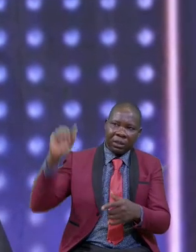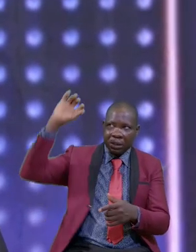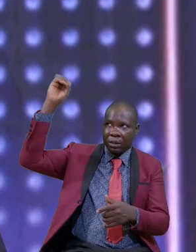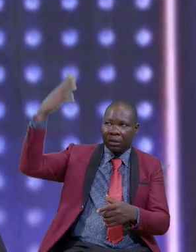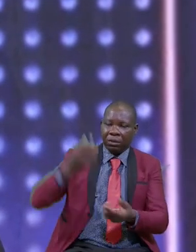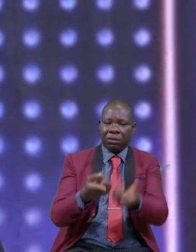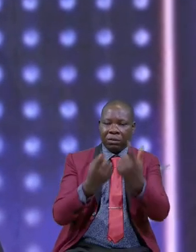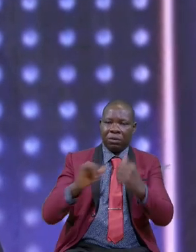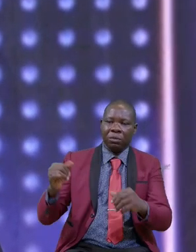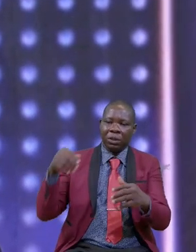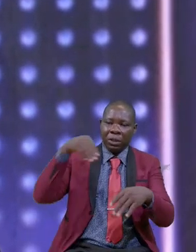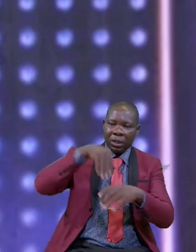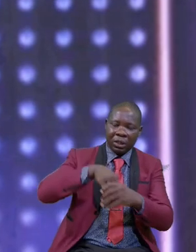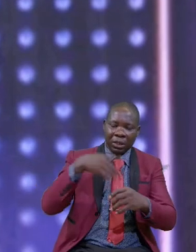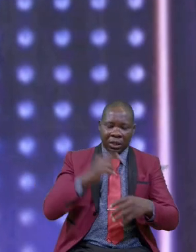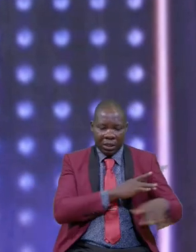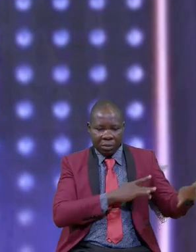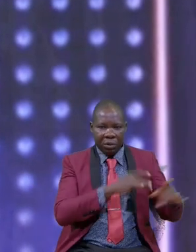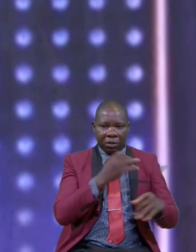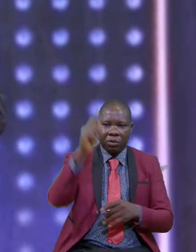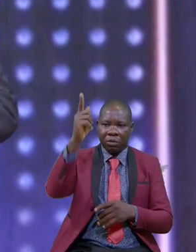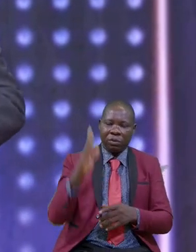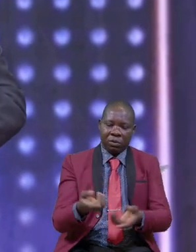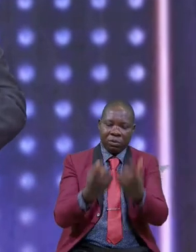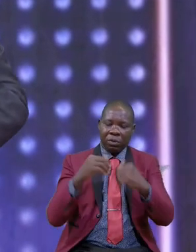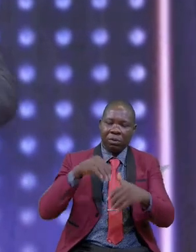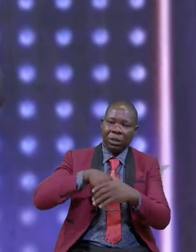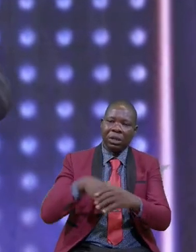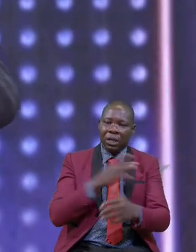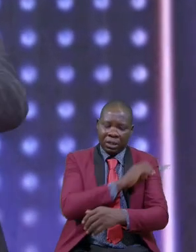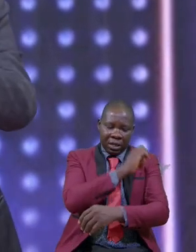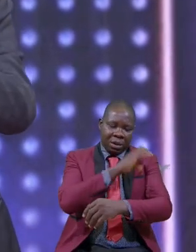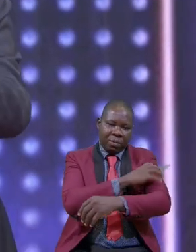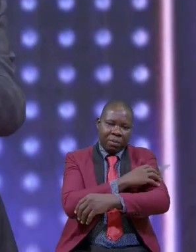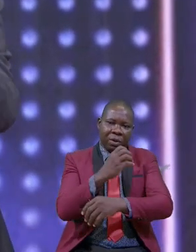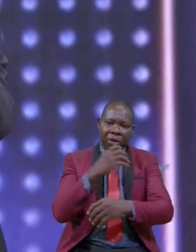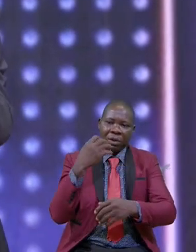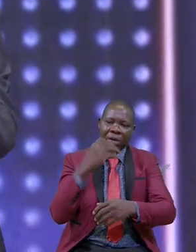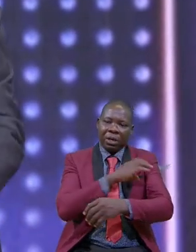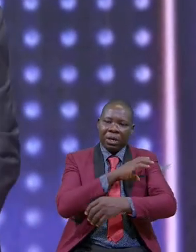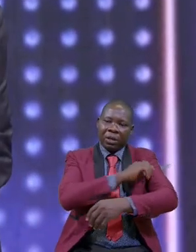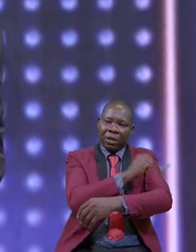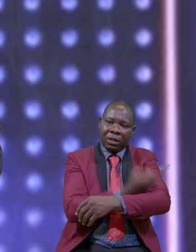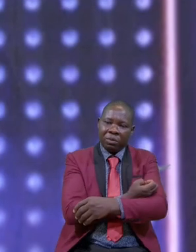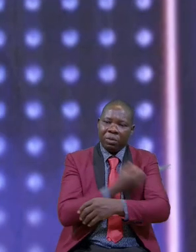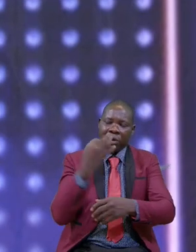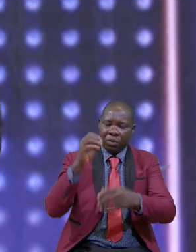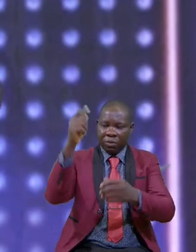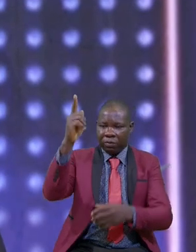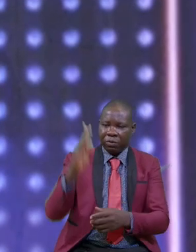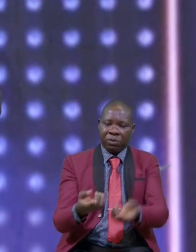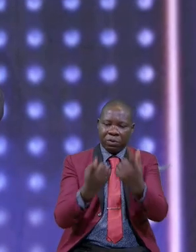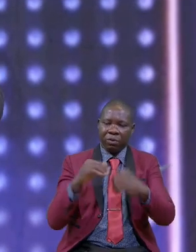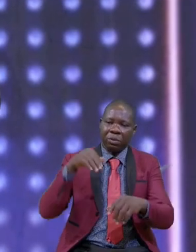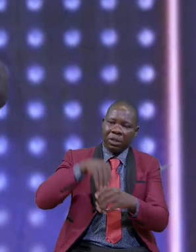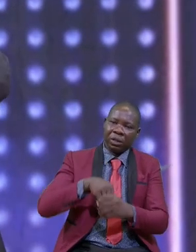mercy of God coming in, and the enablement of God coming in, flee also youthful